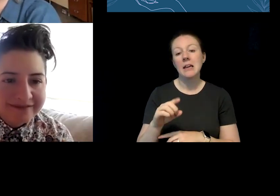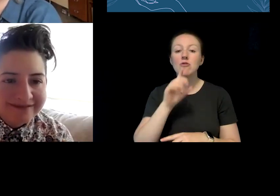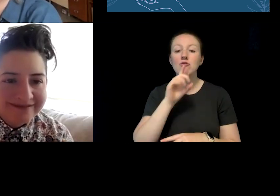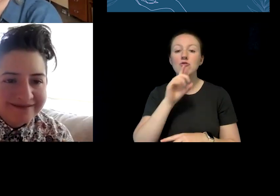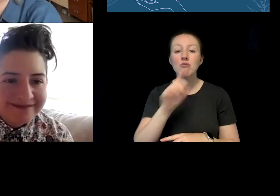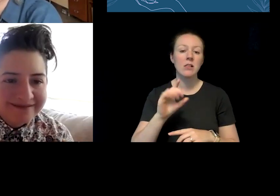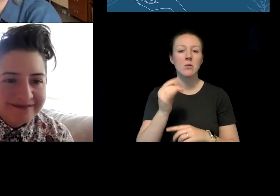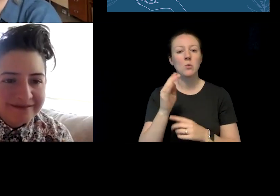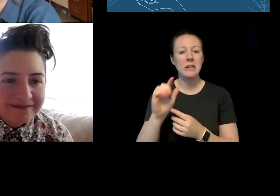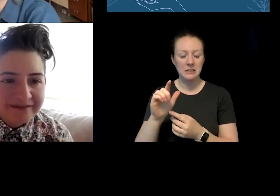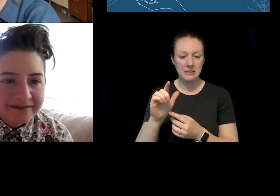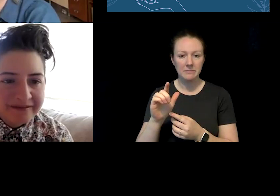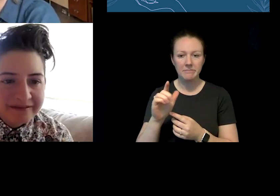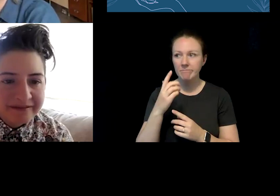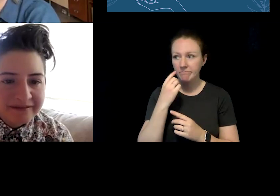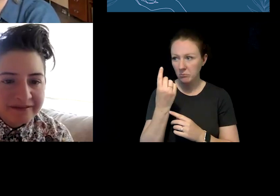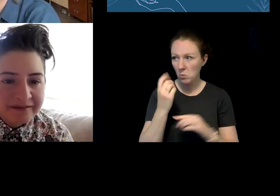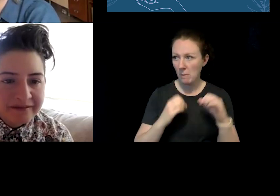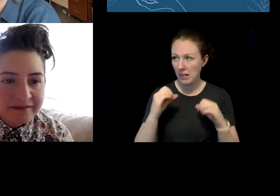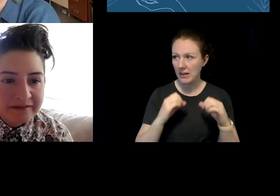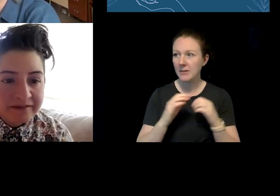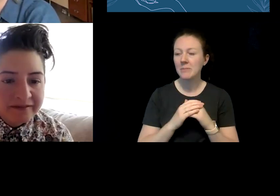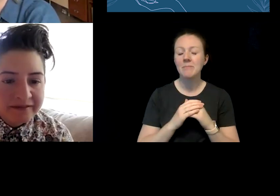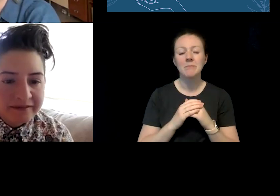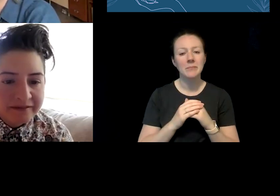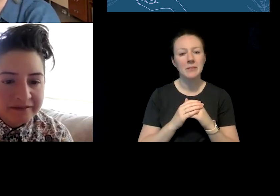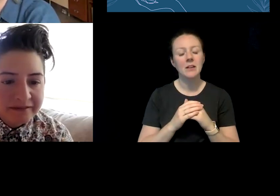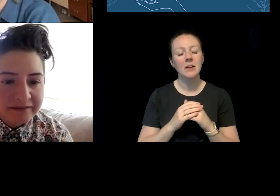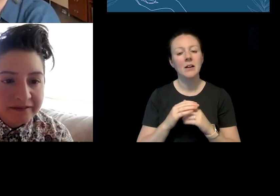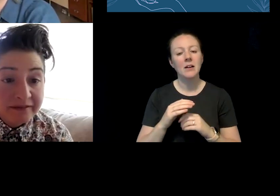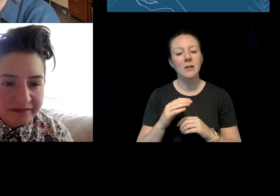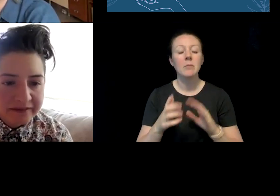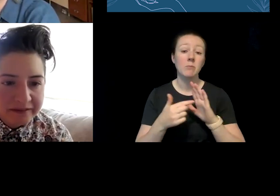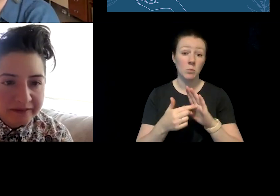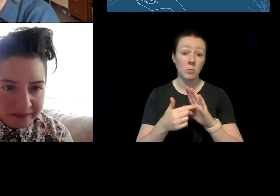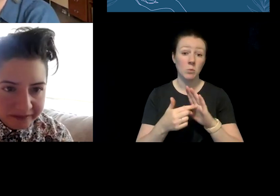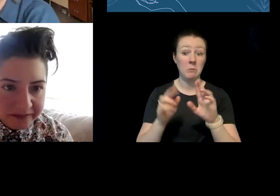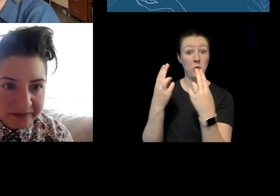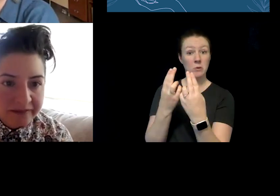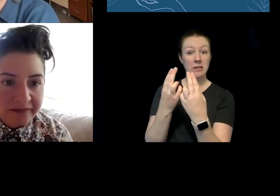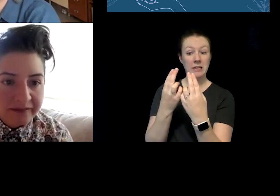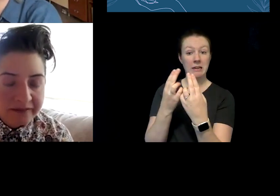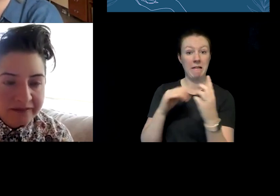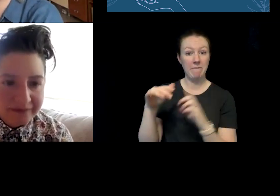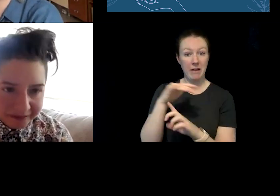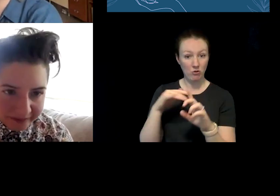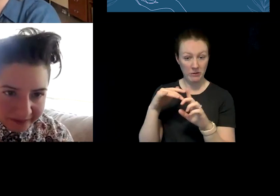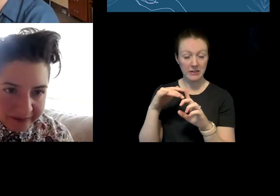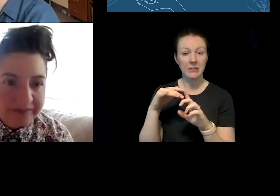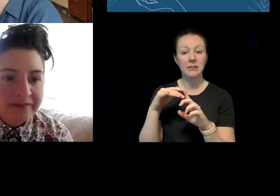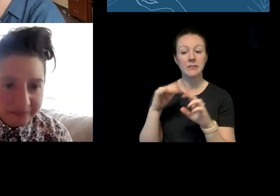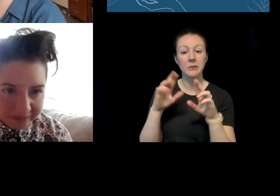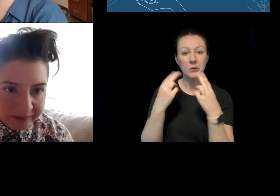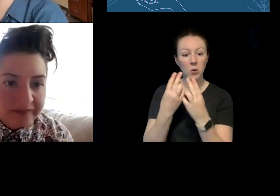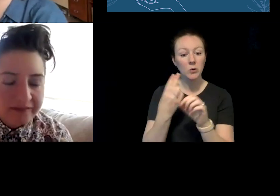When you're working with like within like, you know, a union environment or trying to, you know, use